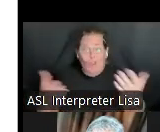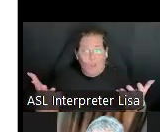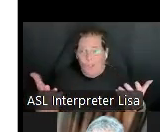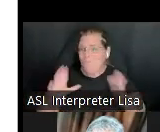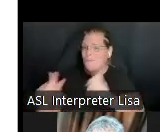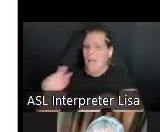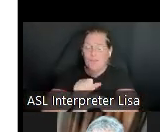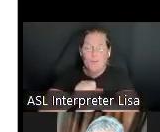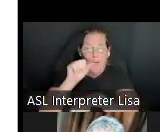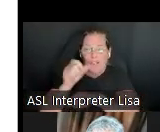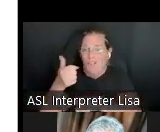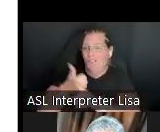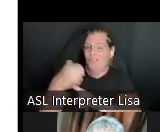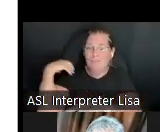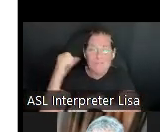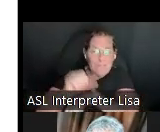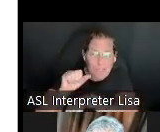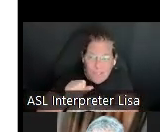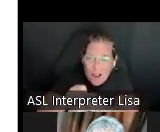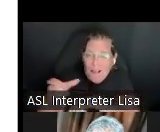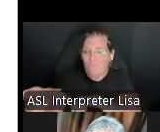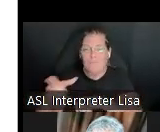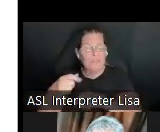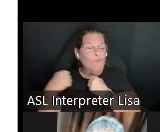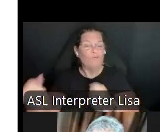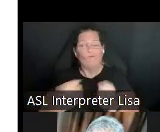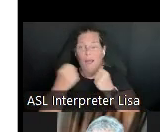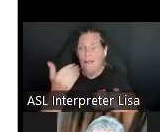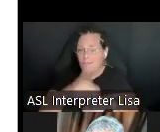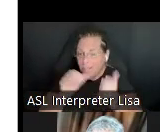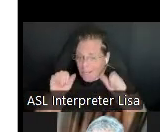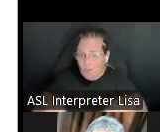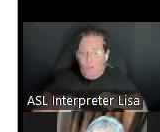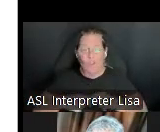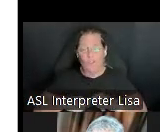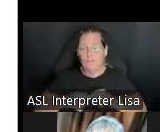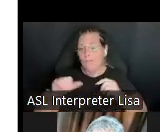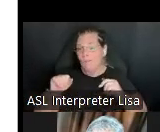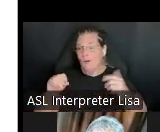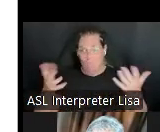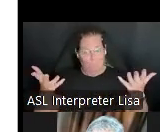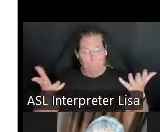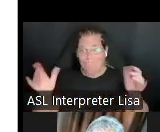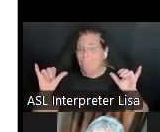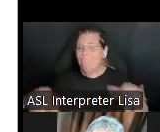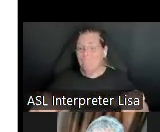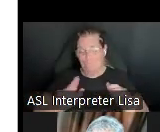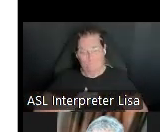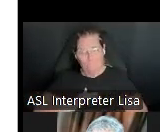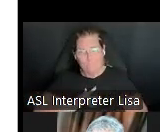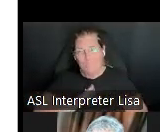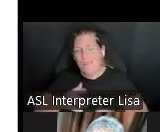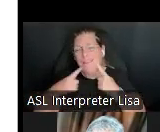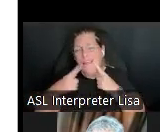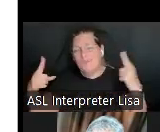to work, and she started driving again. So yes, that was a very